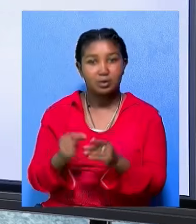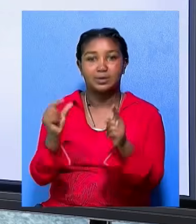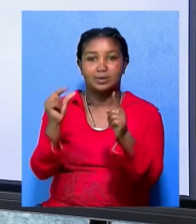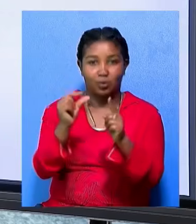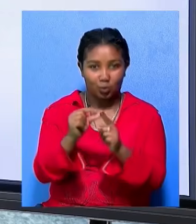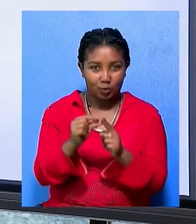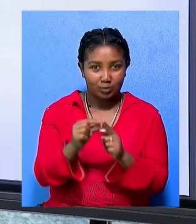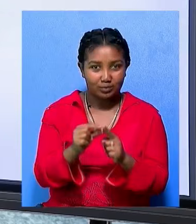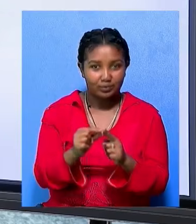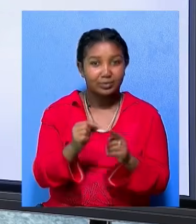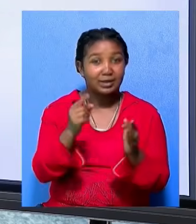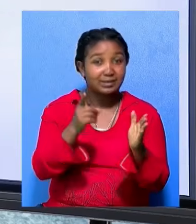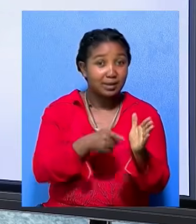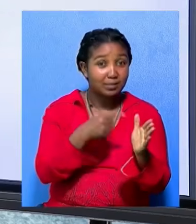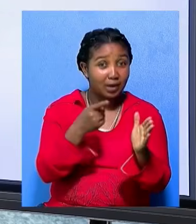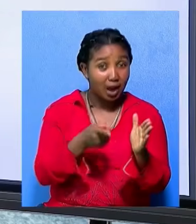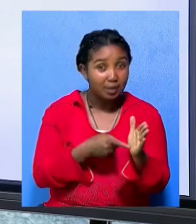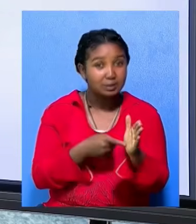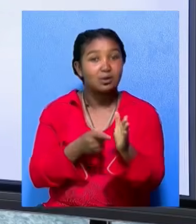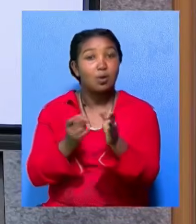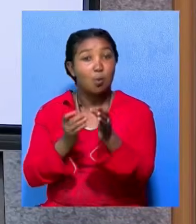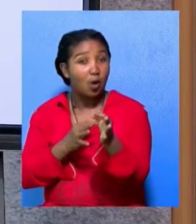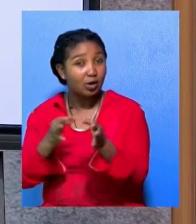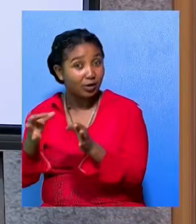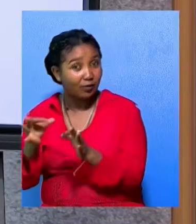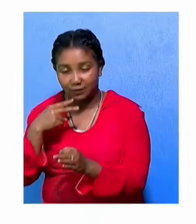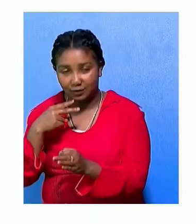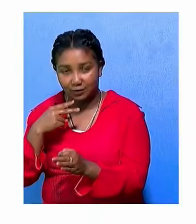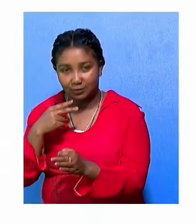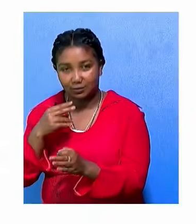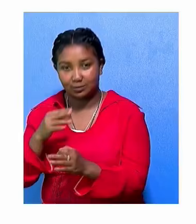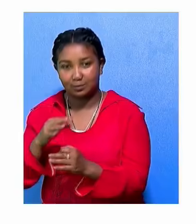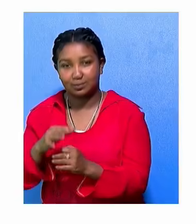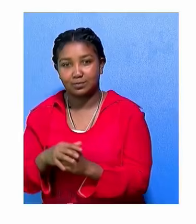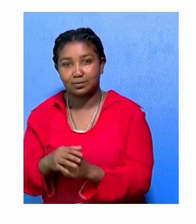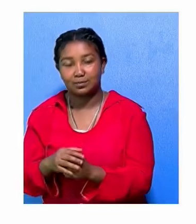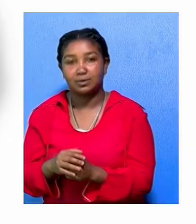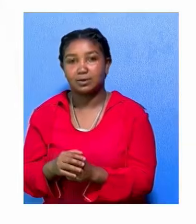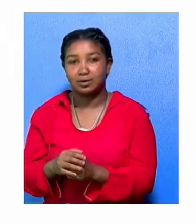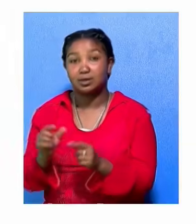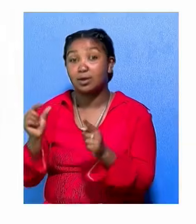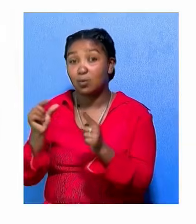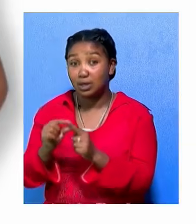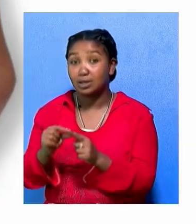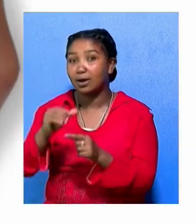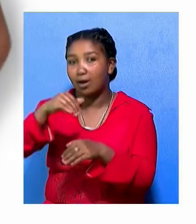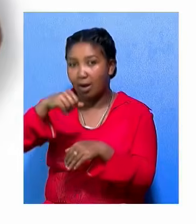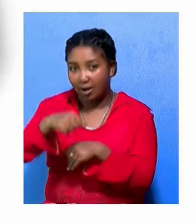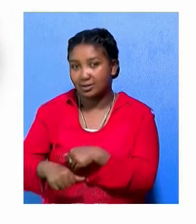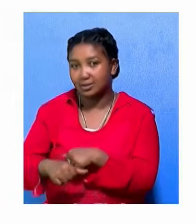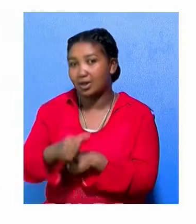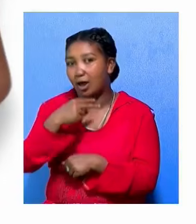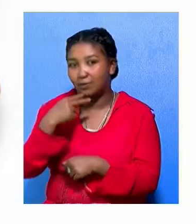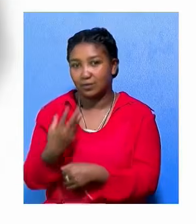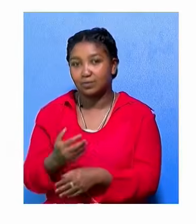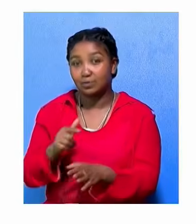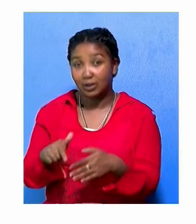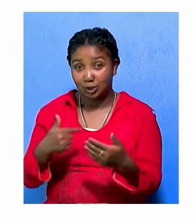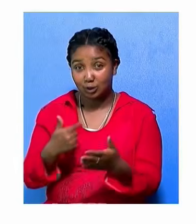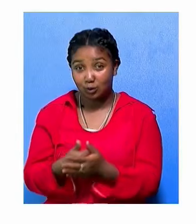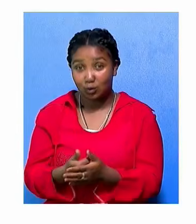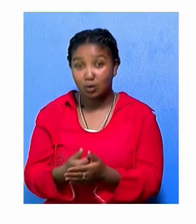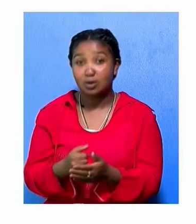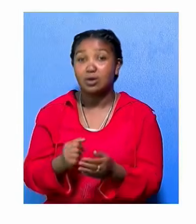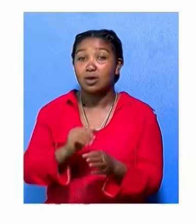word sometimes can modify in another adverb. Just the word late is adverb. So,